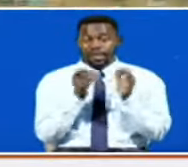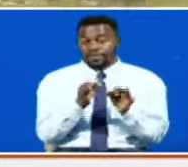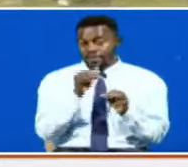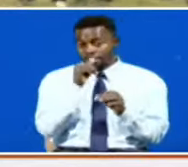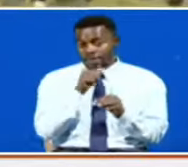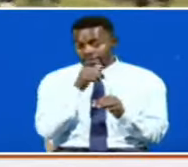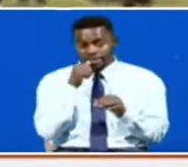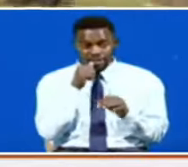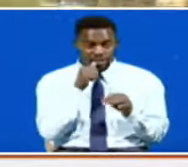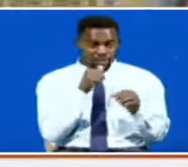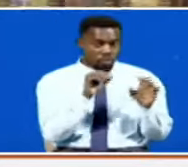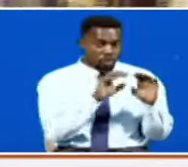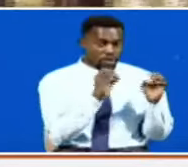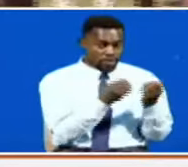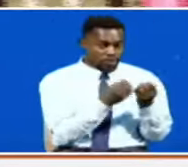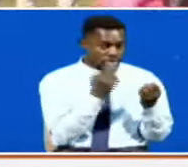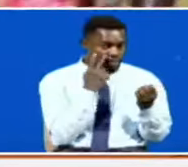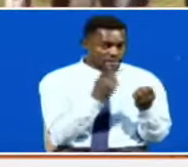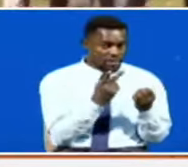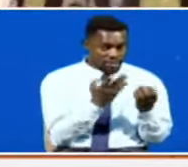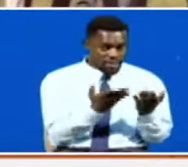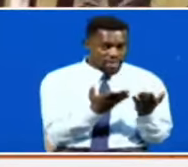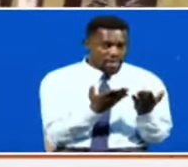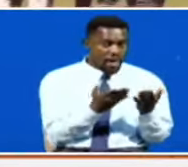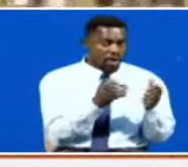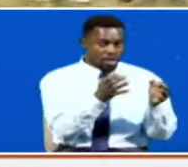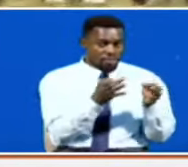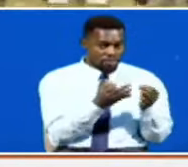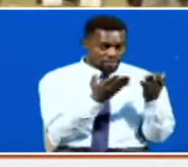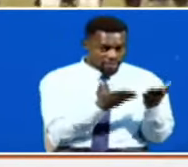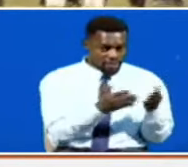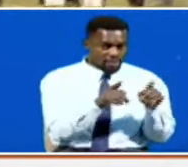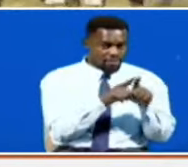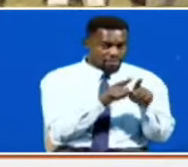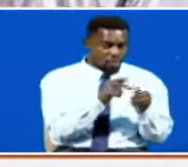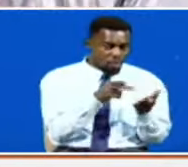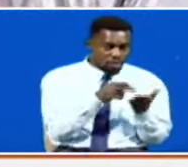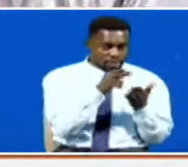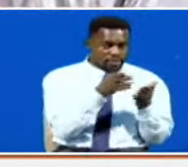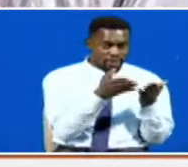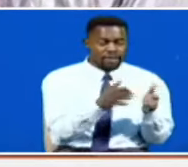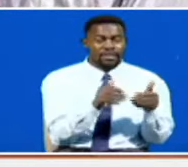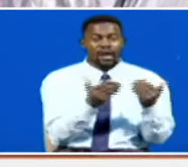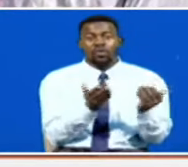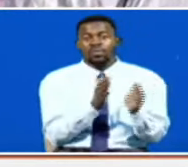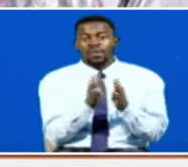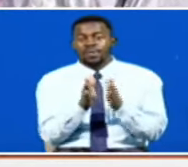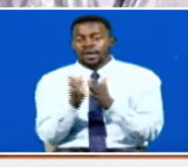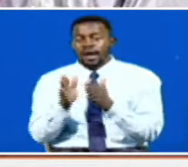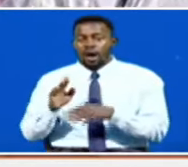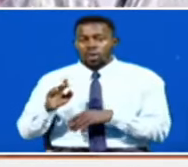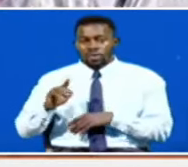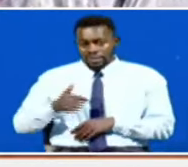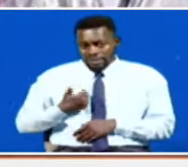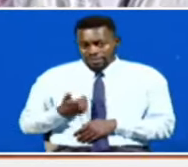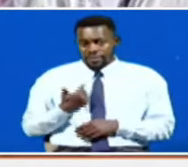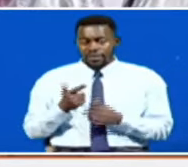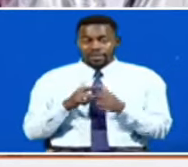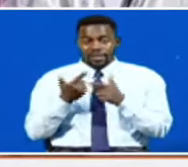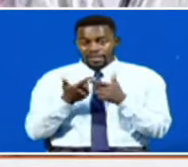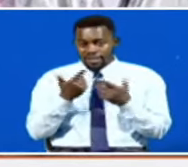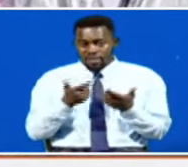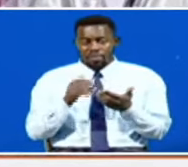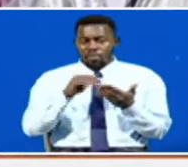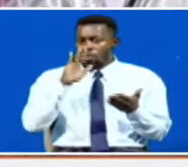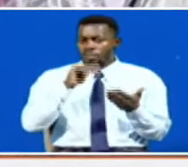sees that there's integrity and there's accountability and there's transparency in how we organize ourselves at the grassroots, you will see the investments coming